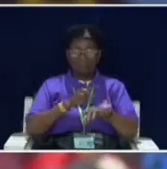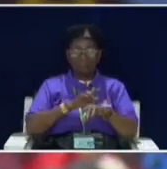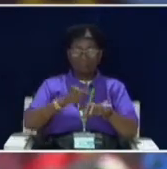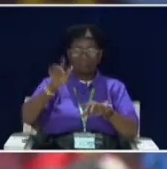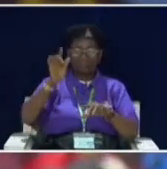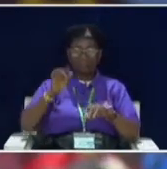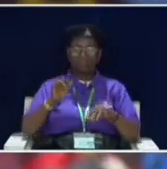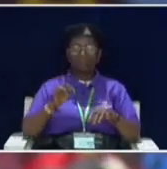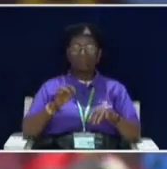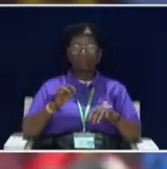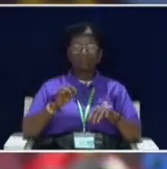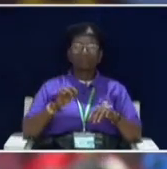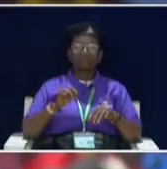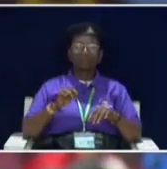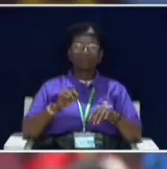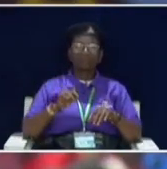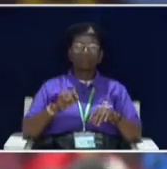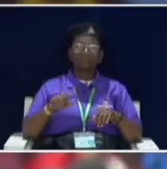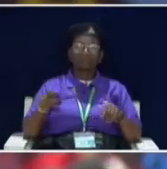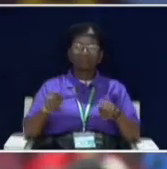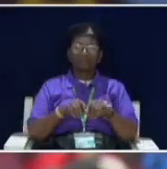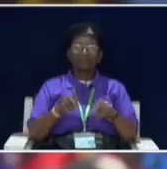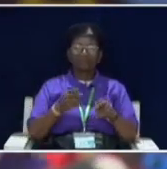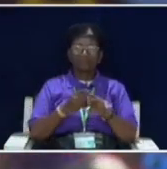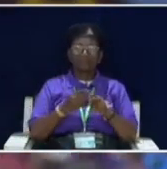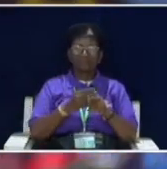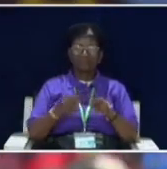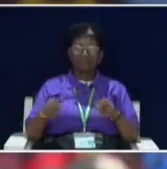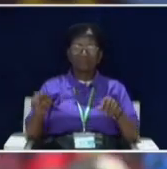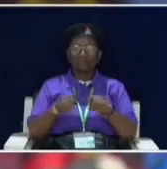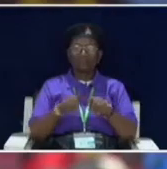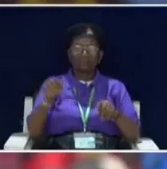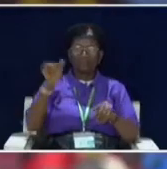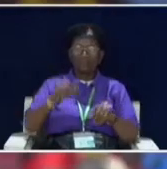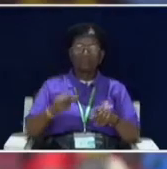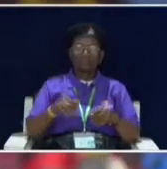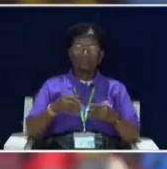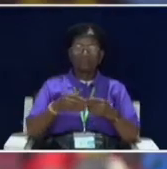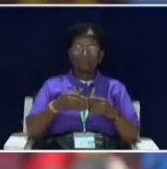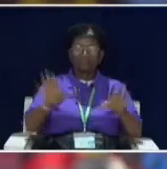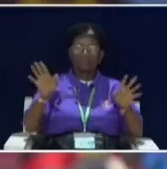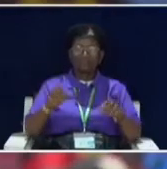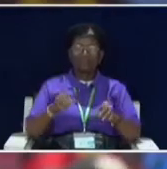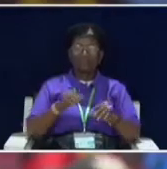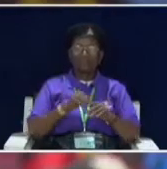as they finish in school, bring them. They